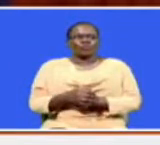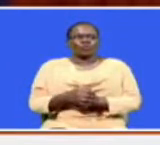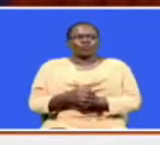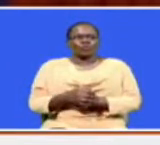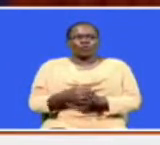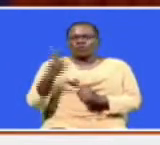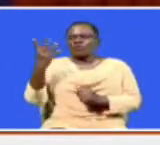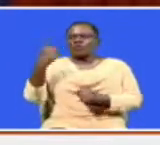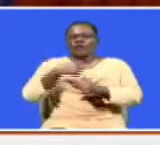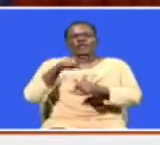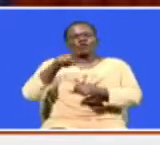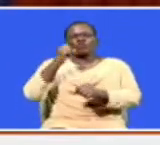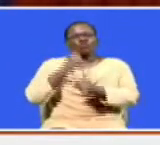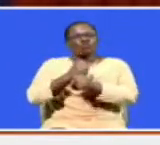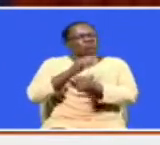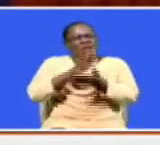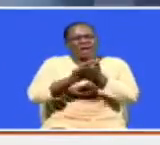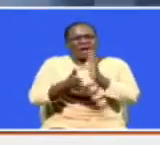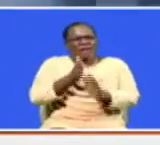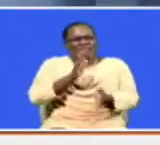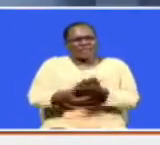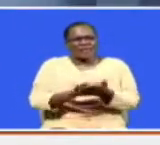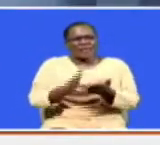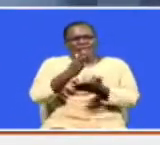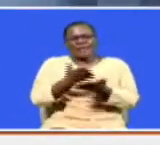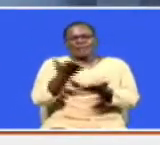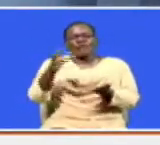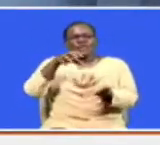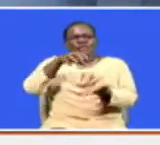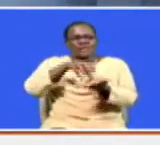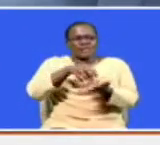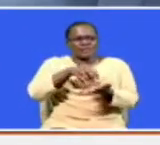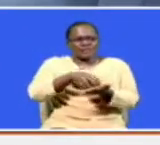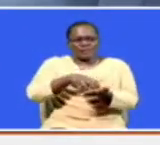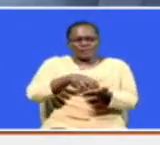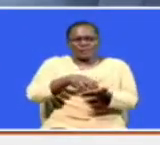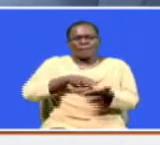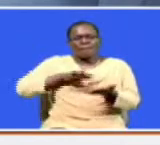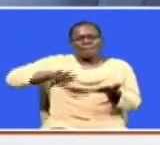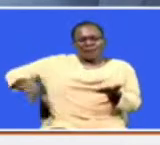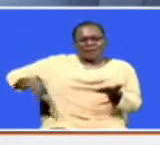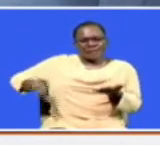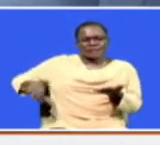about 4 days for you to deactivate it. Some of these cases pending.